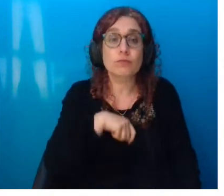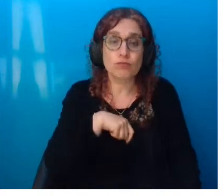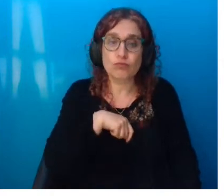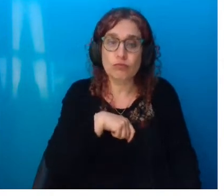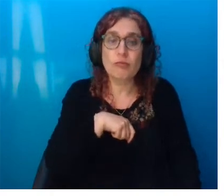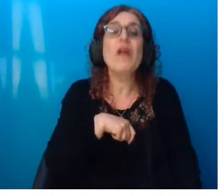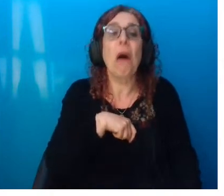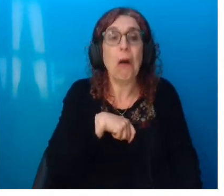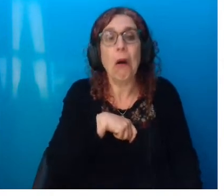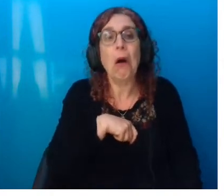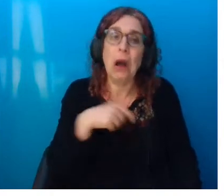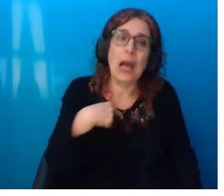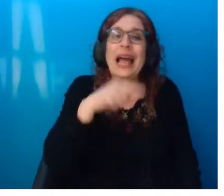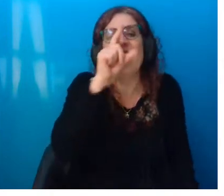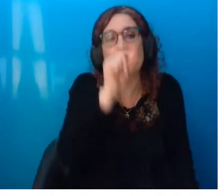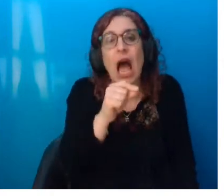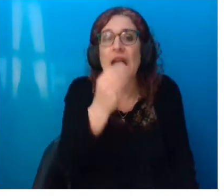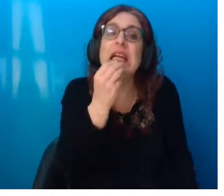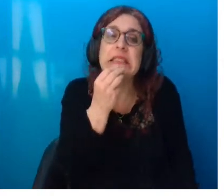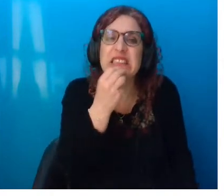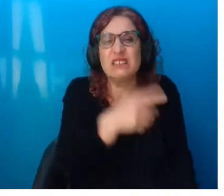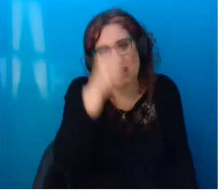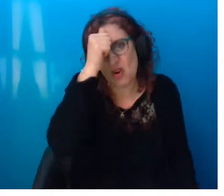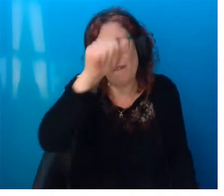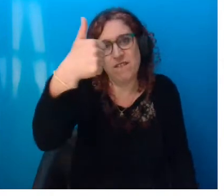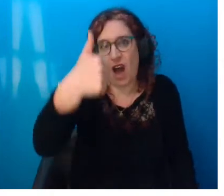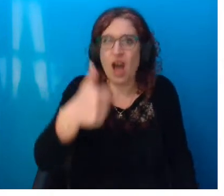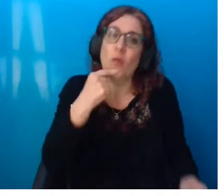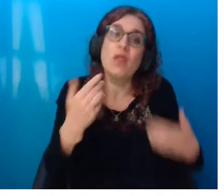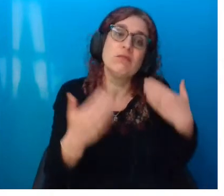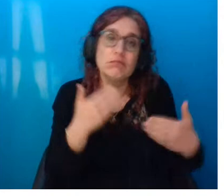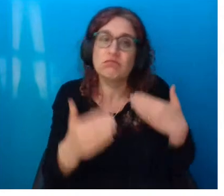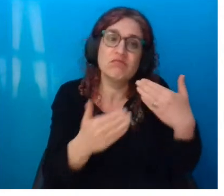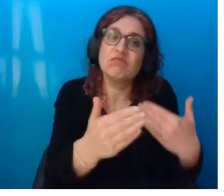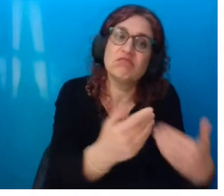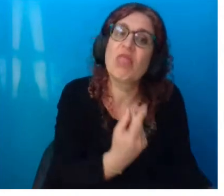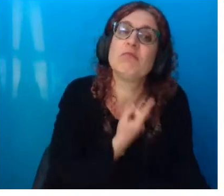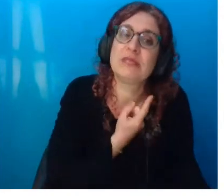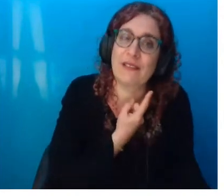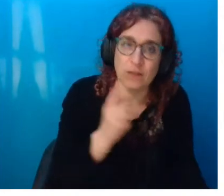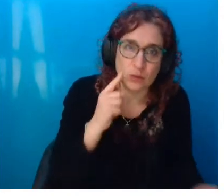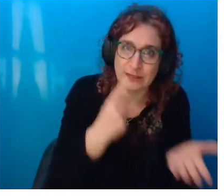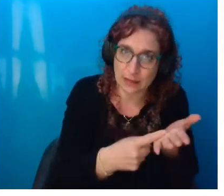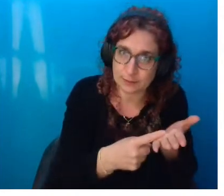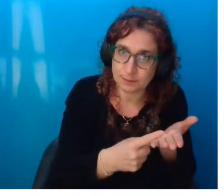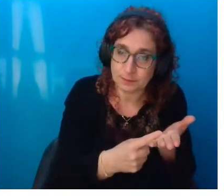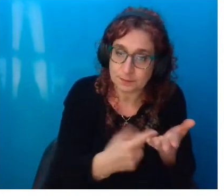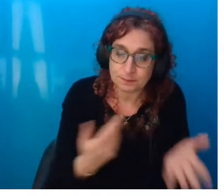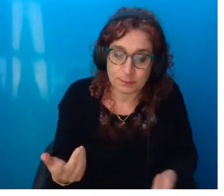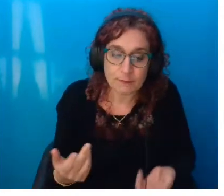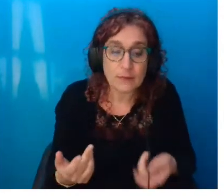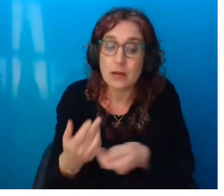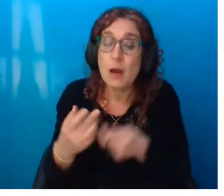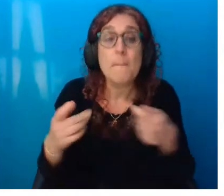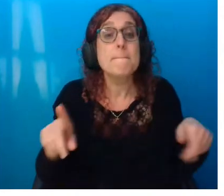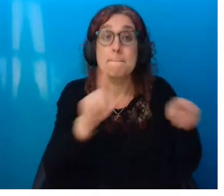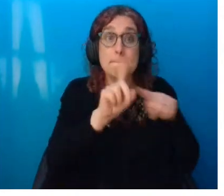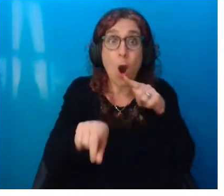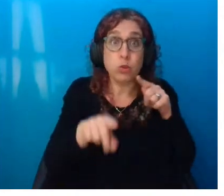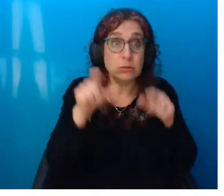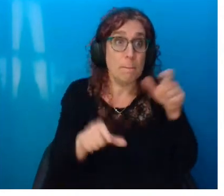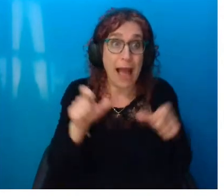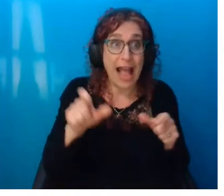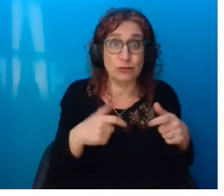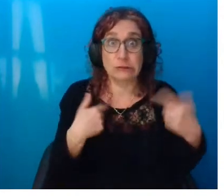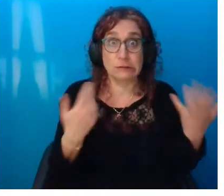can be useful to guide their strategy going forward. Clearly, for most patients, they need advice on where they are at most risk. So it's when